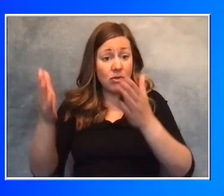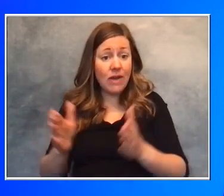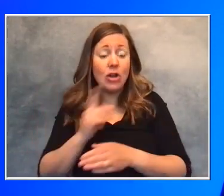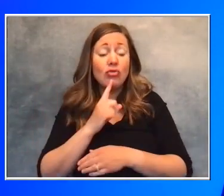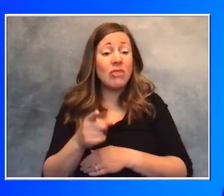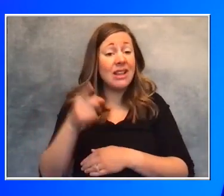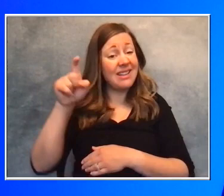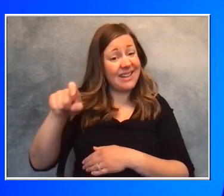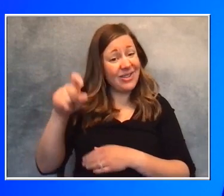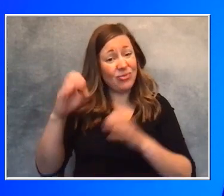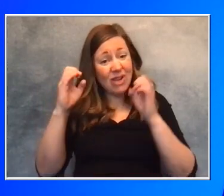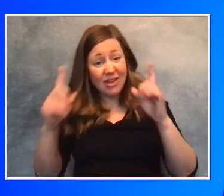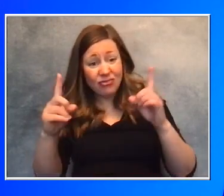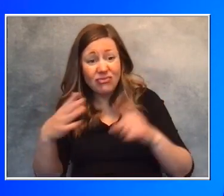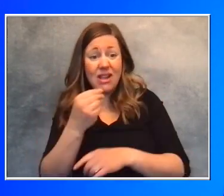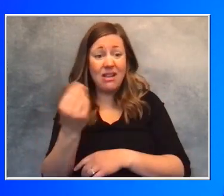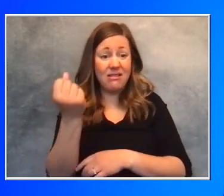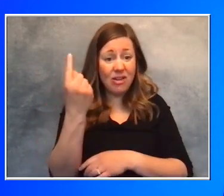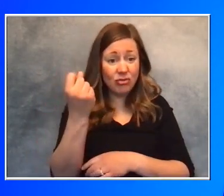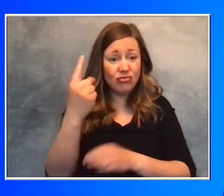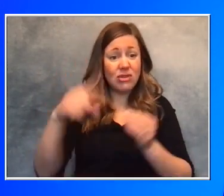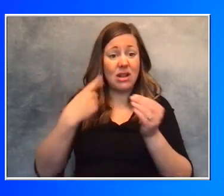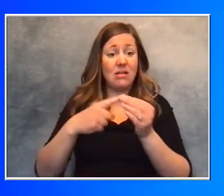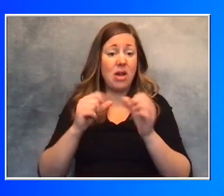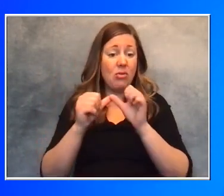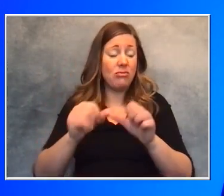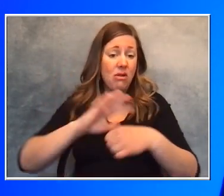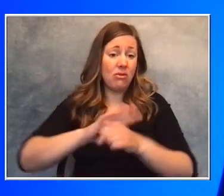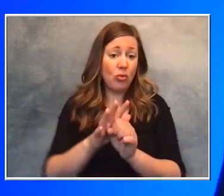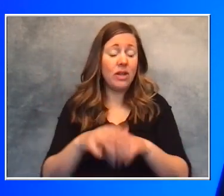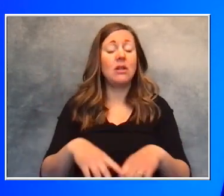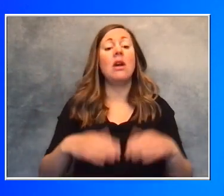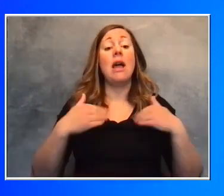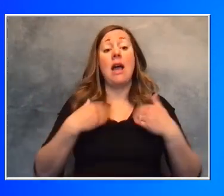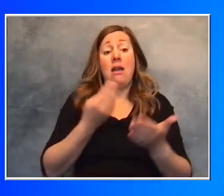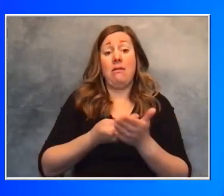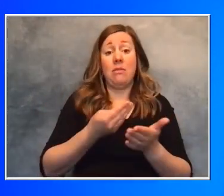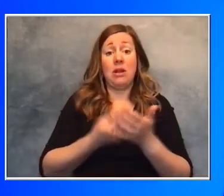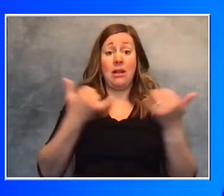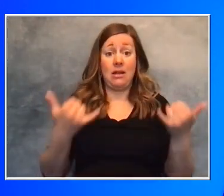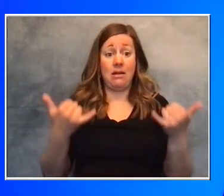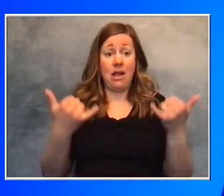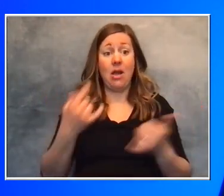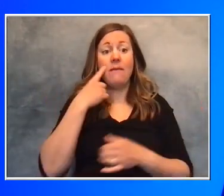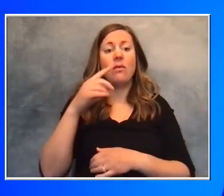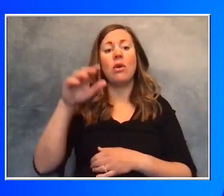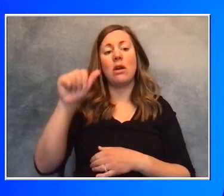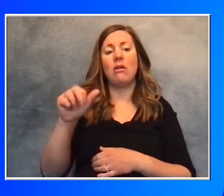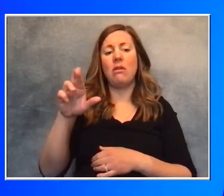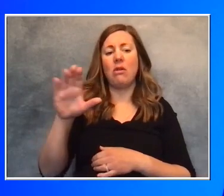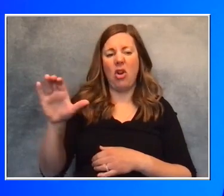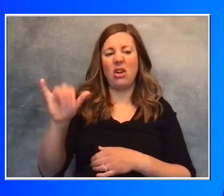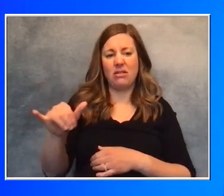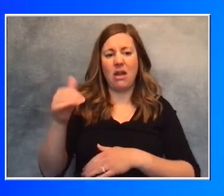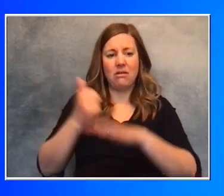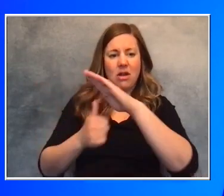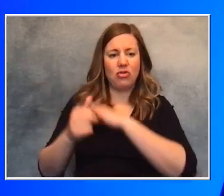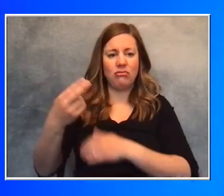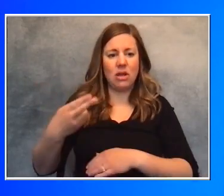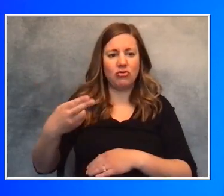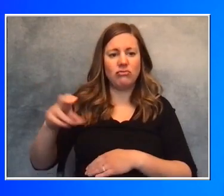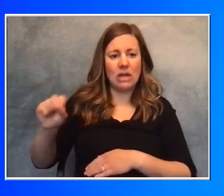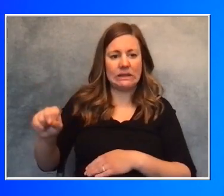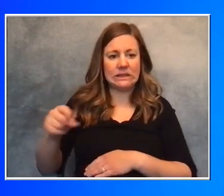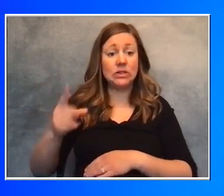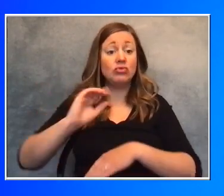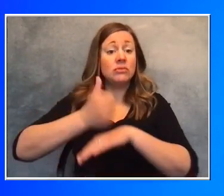long COVID. And so there is money right now for ARC, which is one of the divisions at HHS, to set up these type of